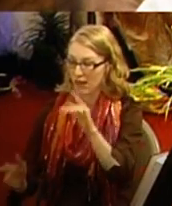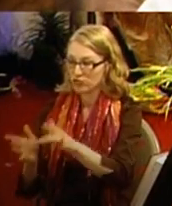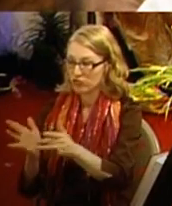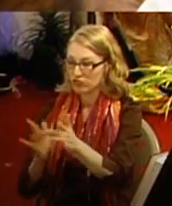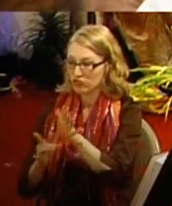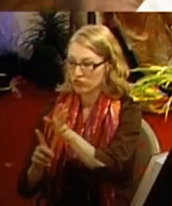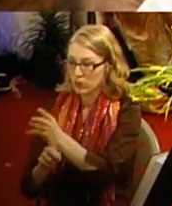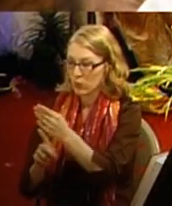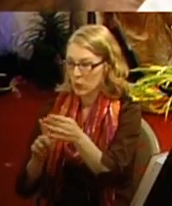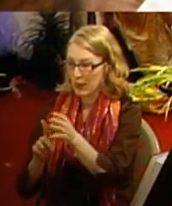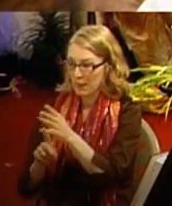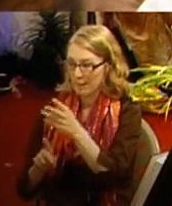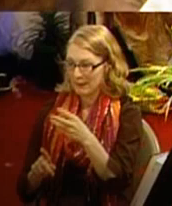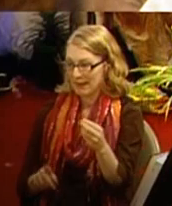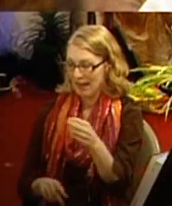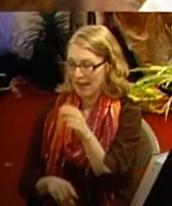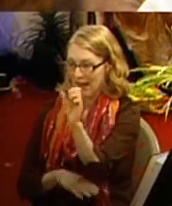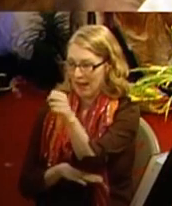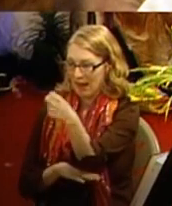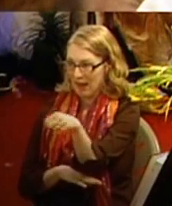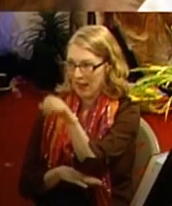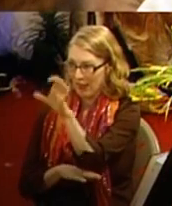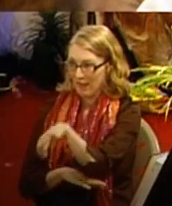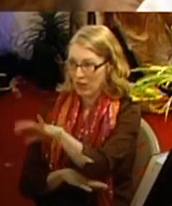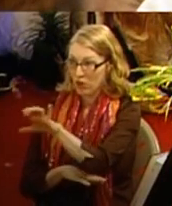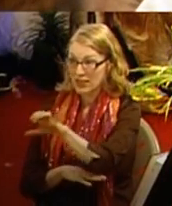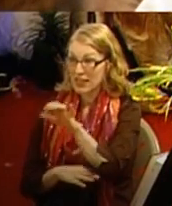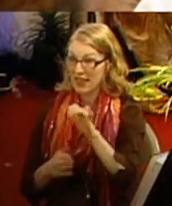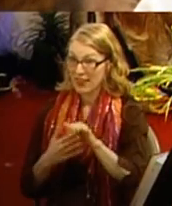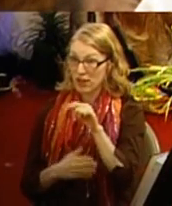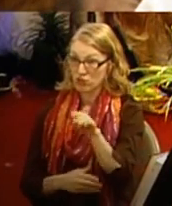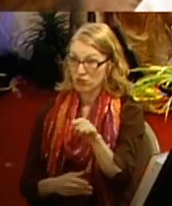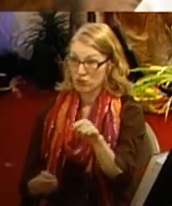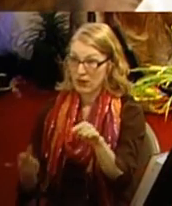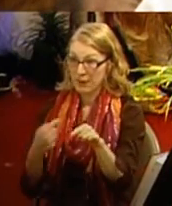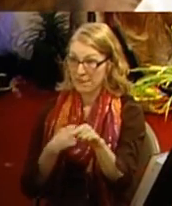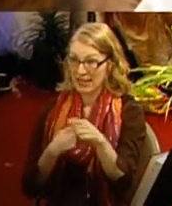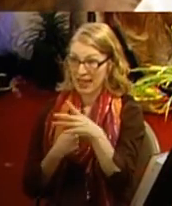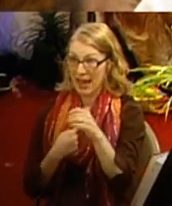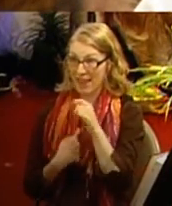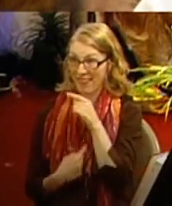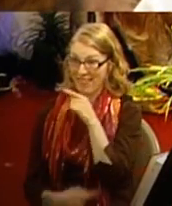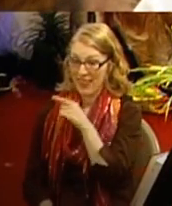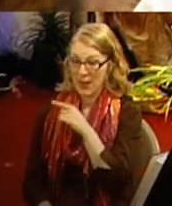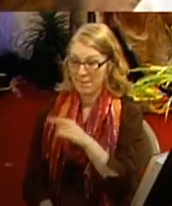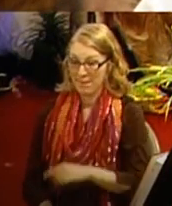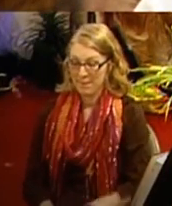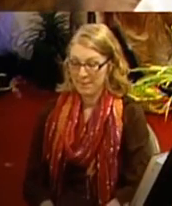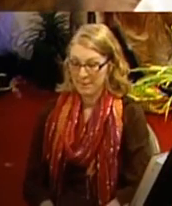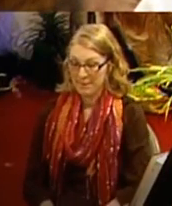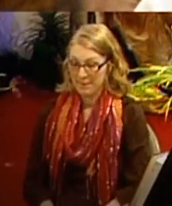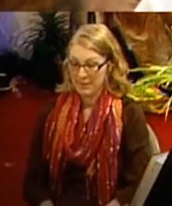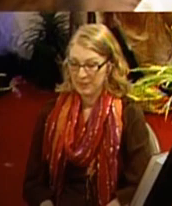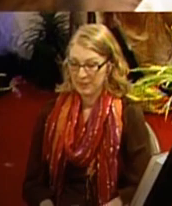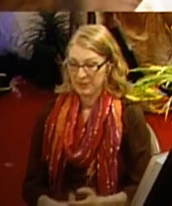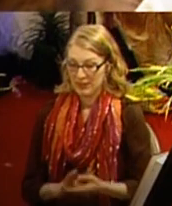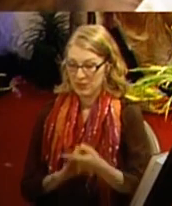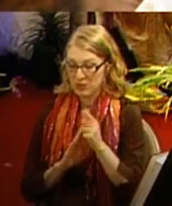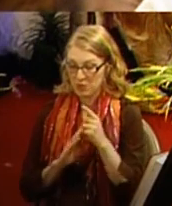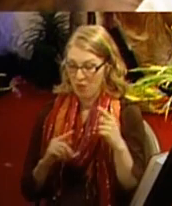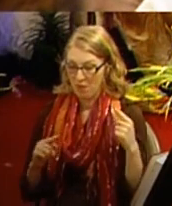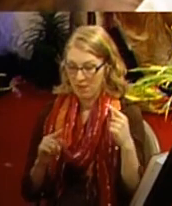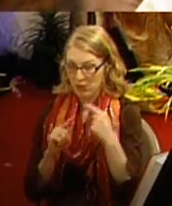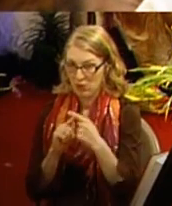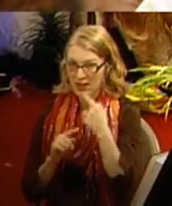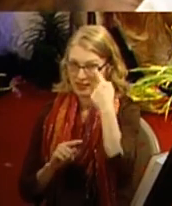and hung on a cross. And that's you, and that's me, and that's them. And it is a moment of crisis